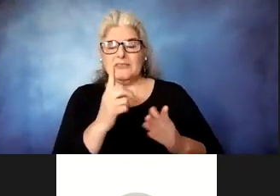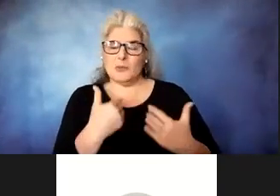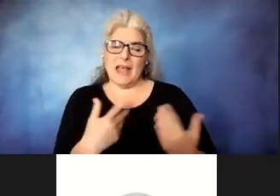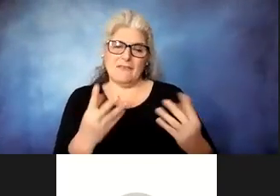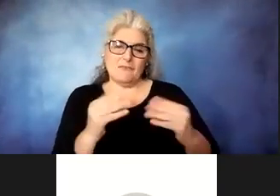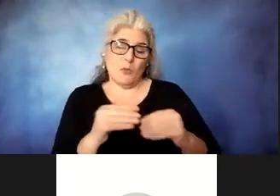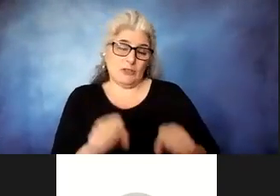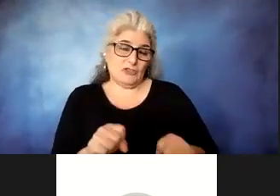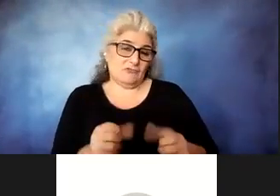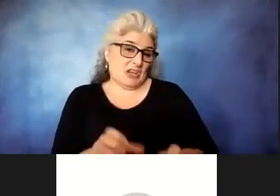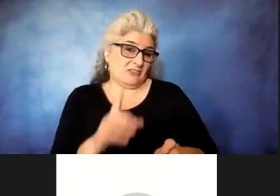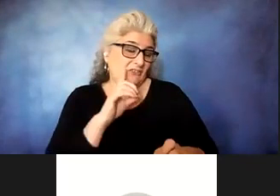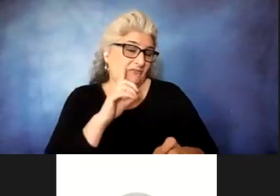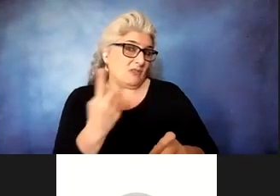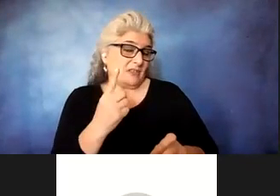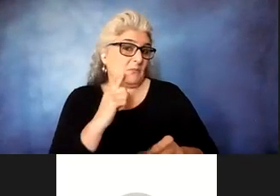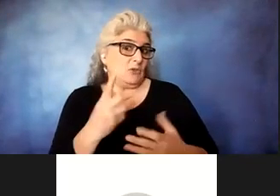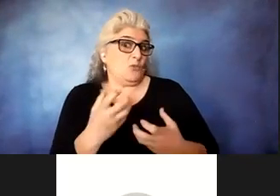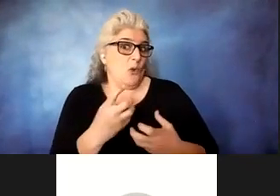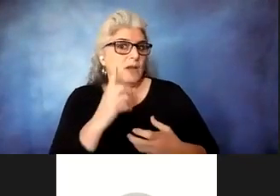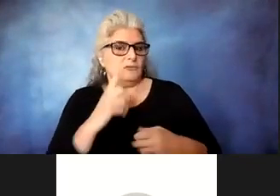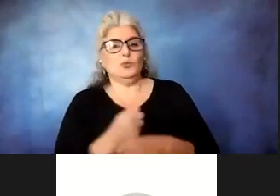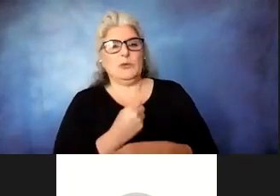something to look out for.